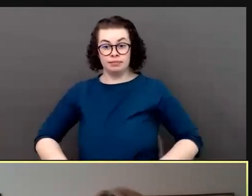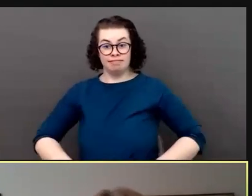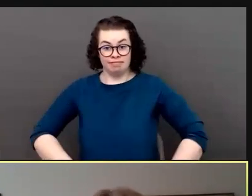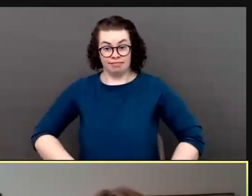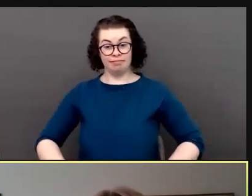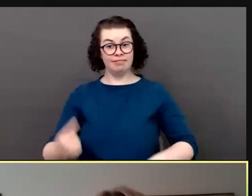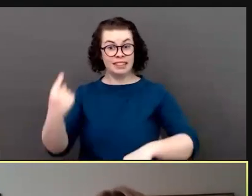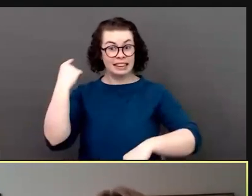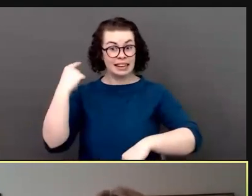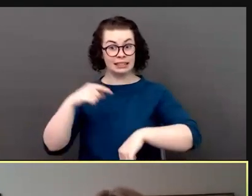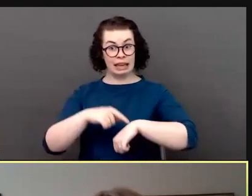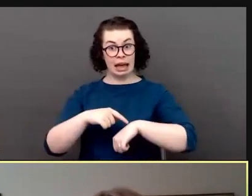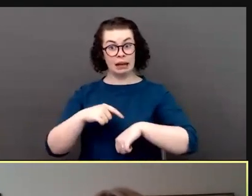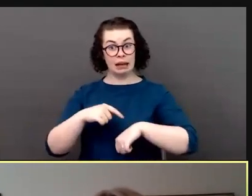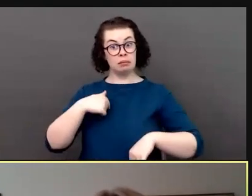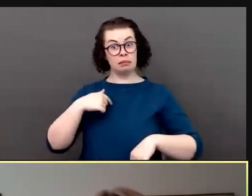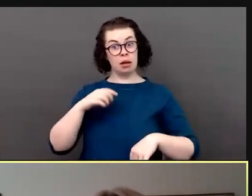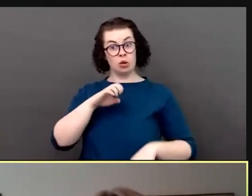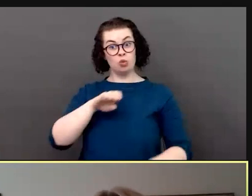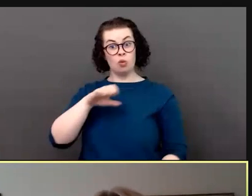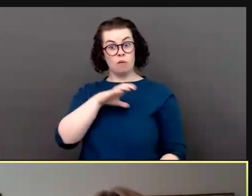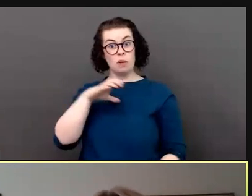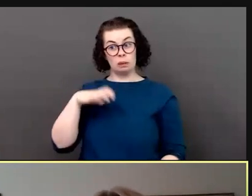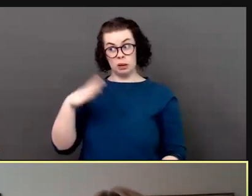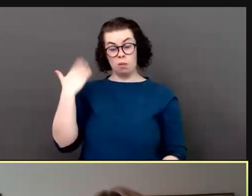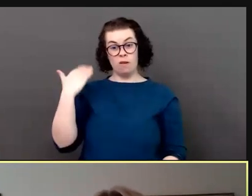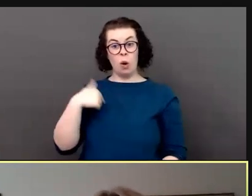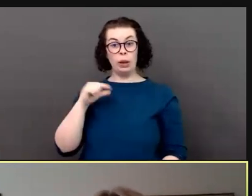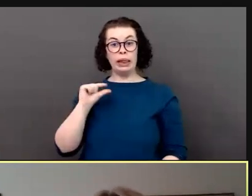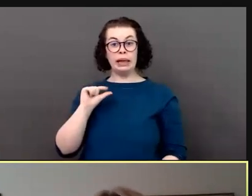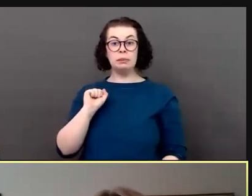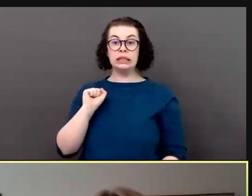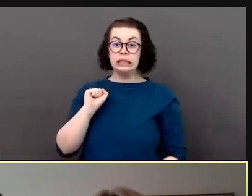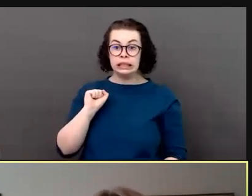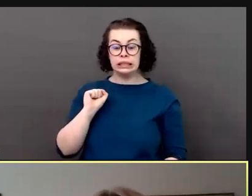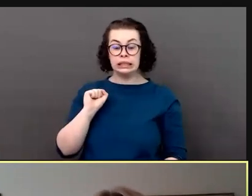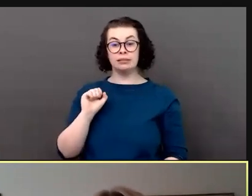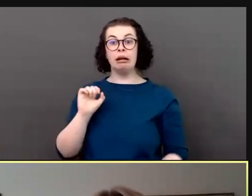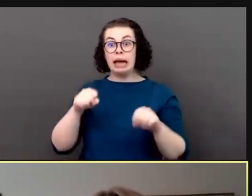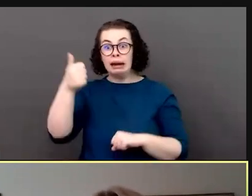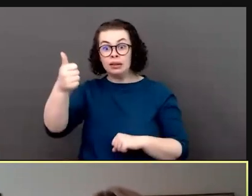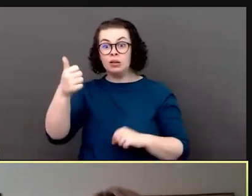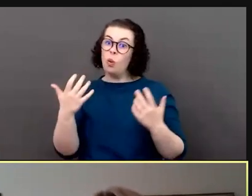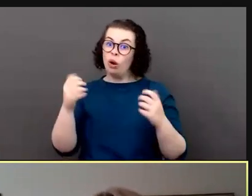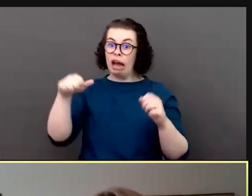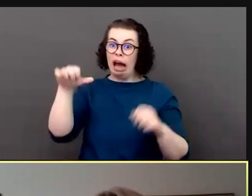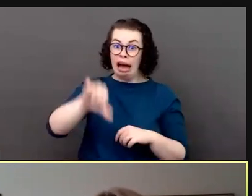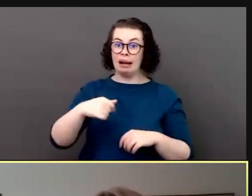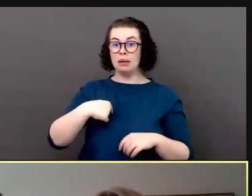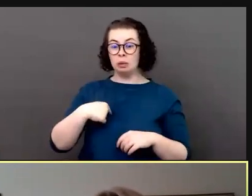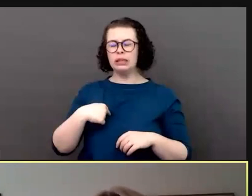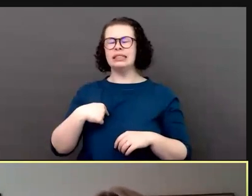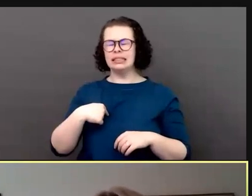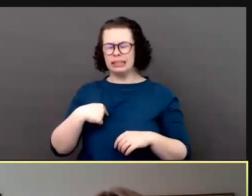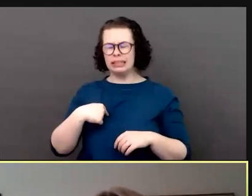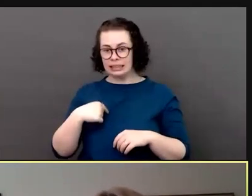risk, as indeed the built environment is an area with strong national competencies, and it was really quite unclear